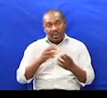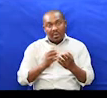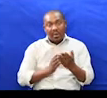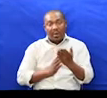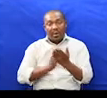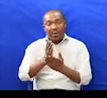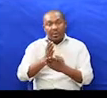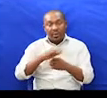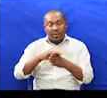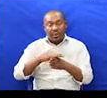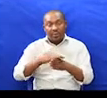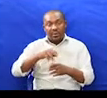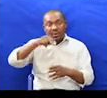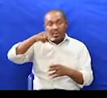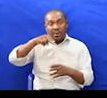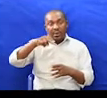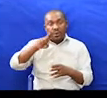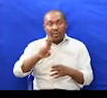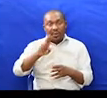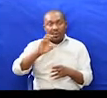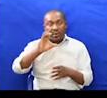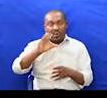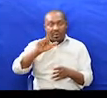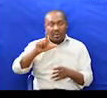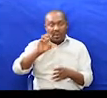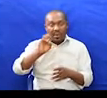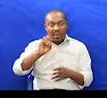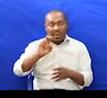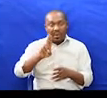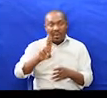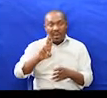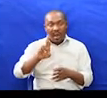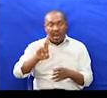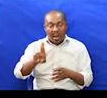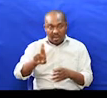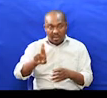Nuclear reaction. Very nice. By nuclear